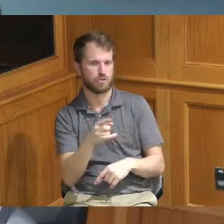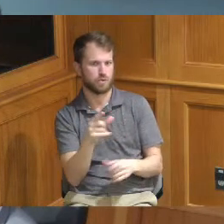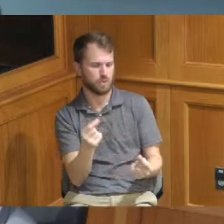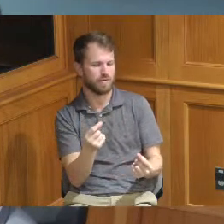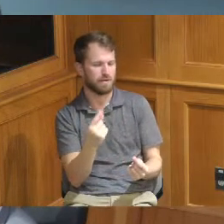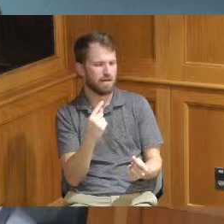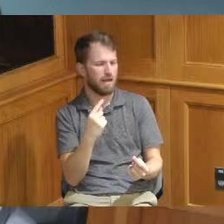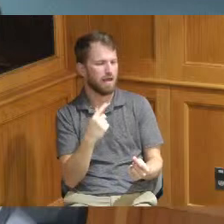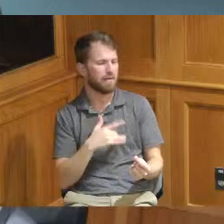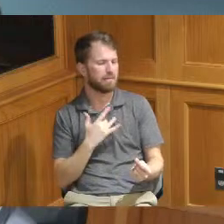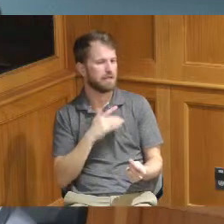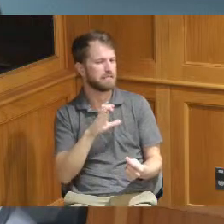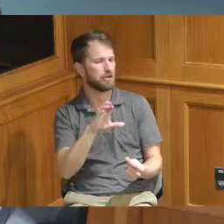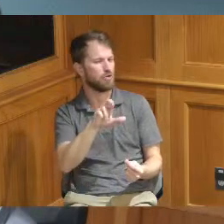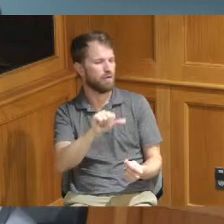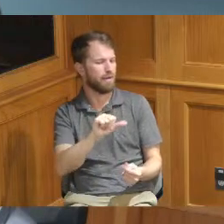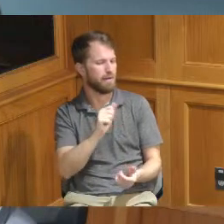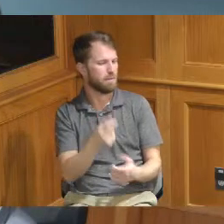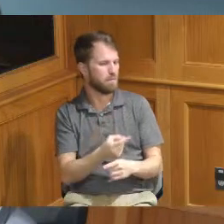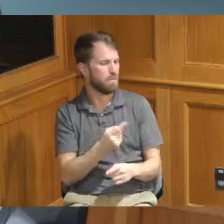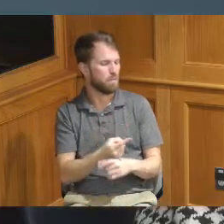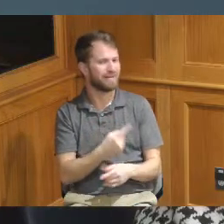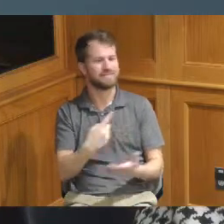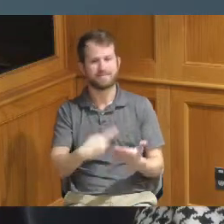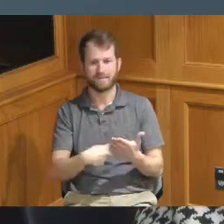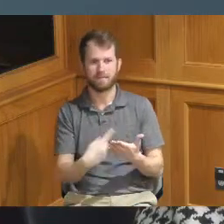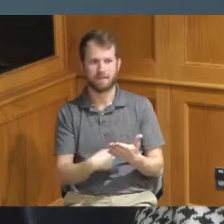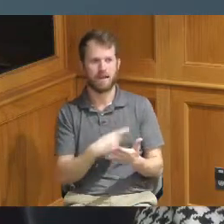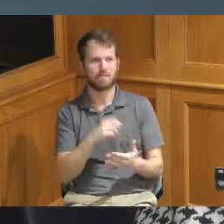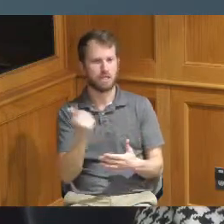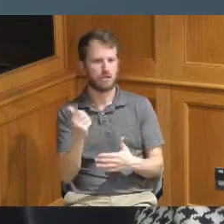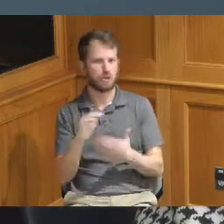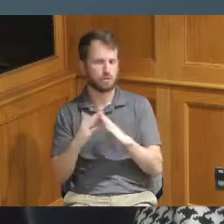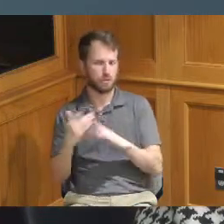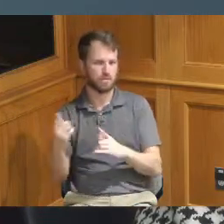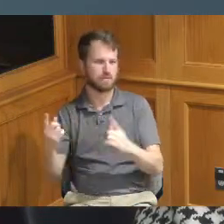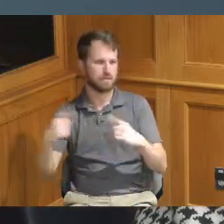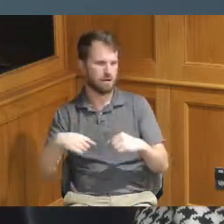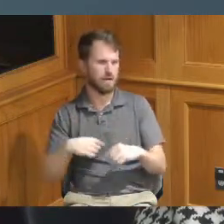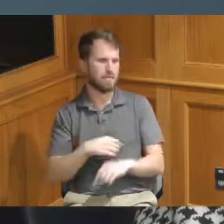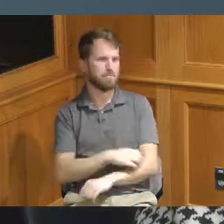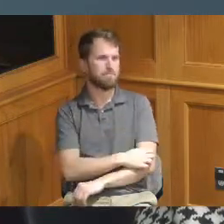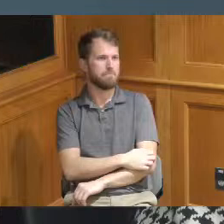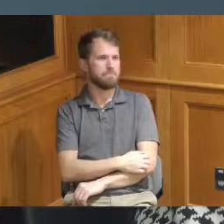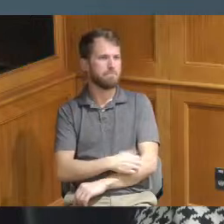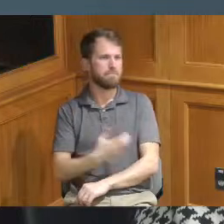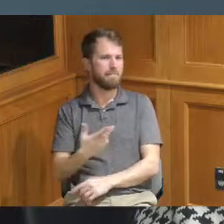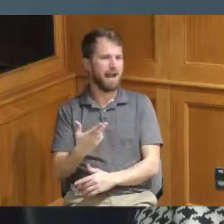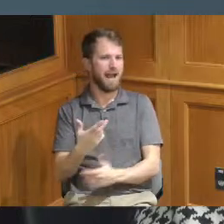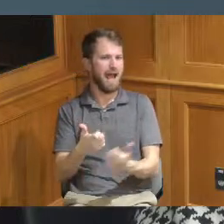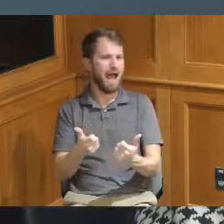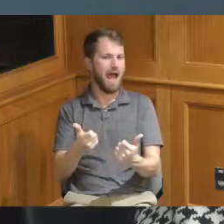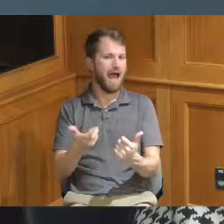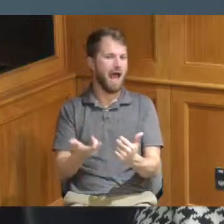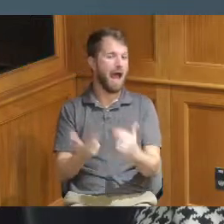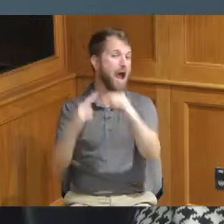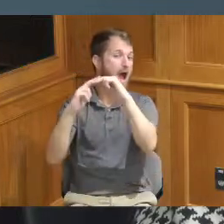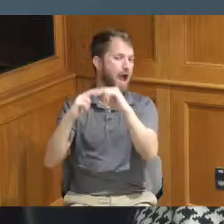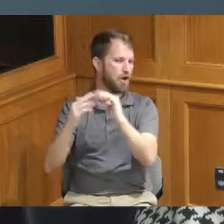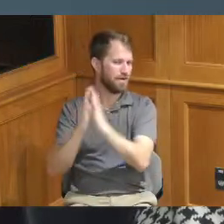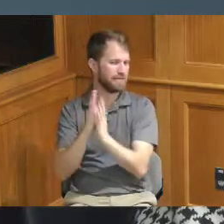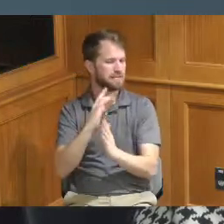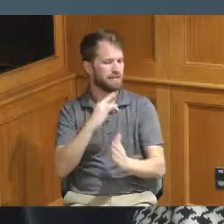was appropriate. We sometimes have other communities come in with a higher ask. I thought your ask was